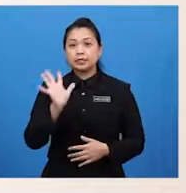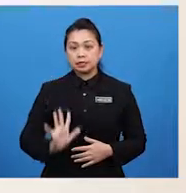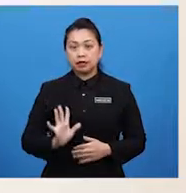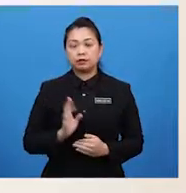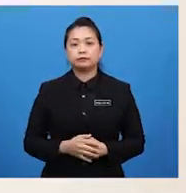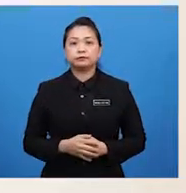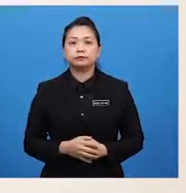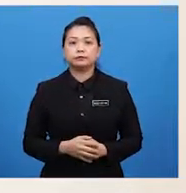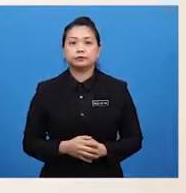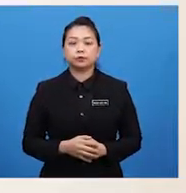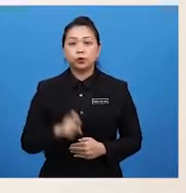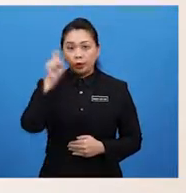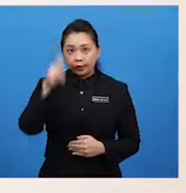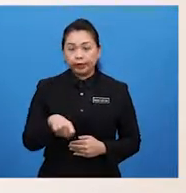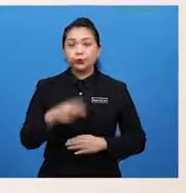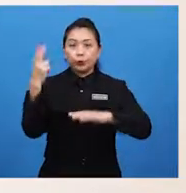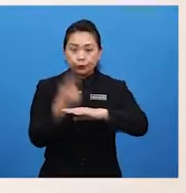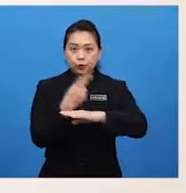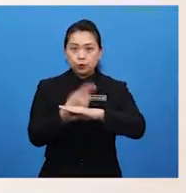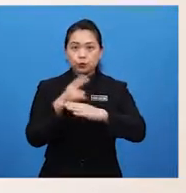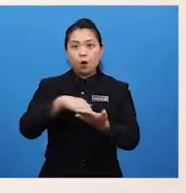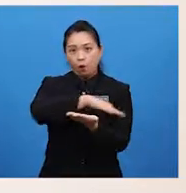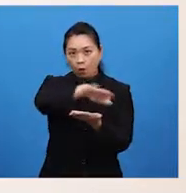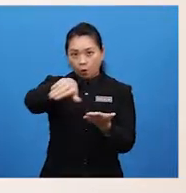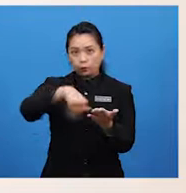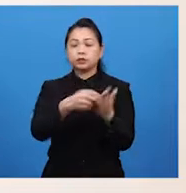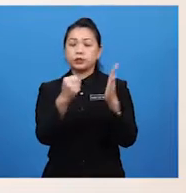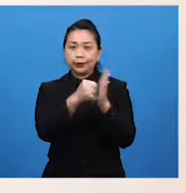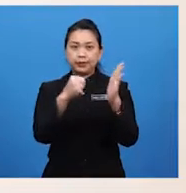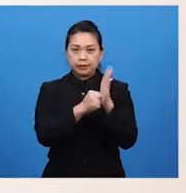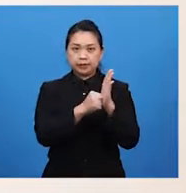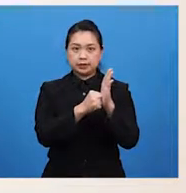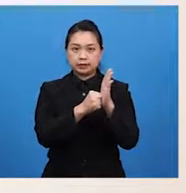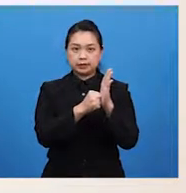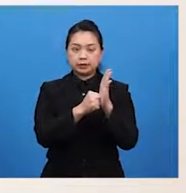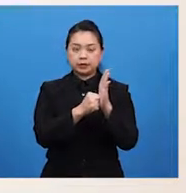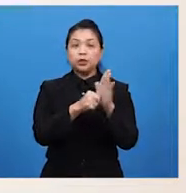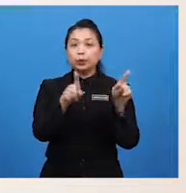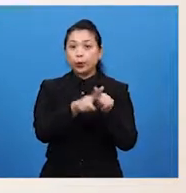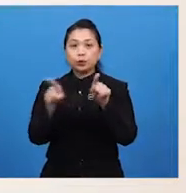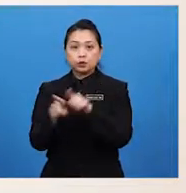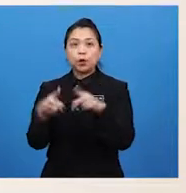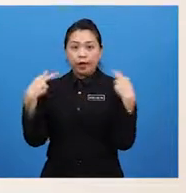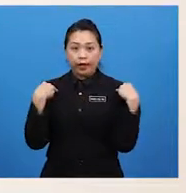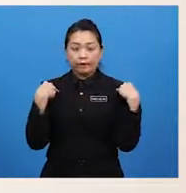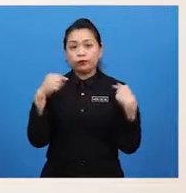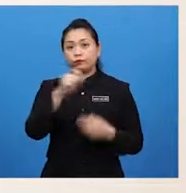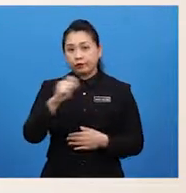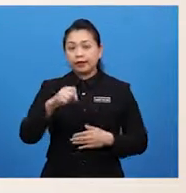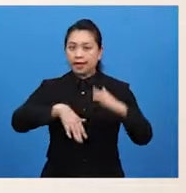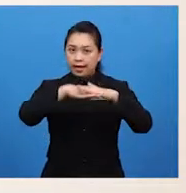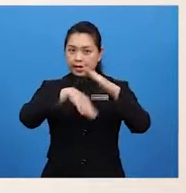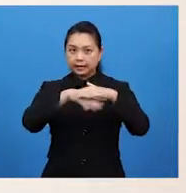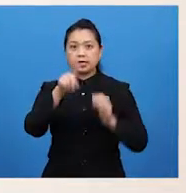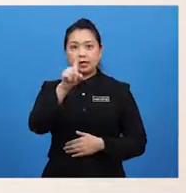remember that you need to use all the notes. You also have to write at least